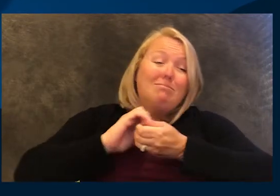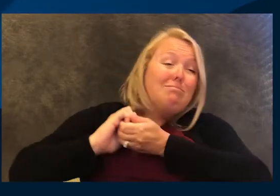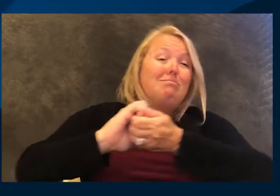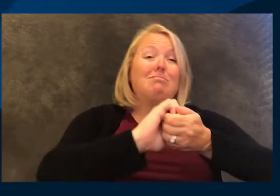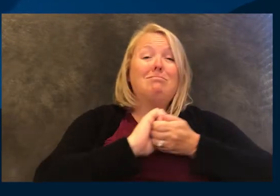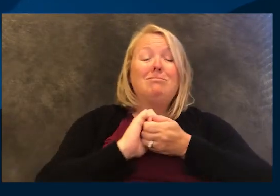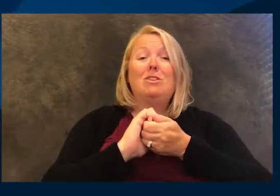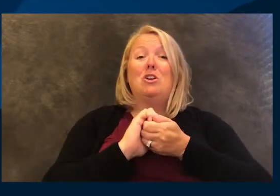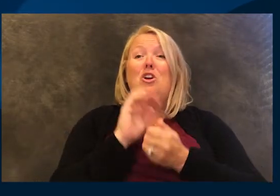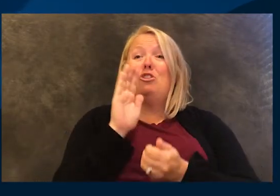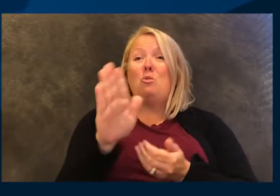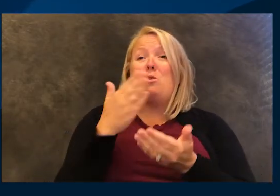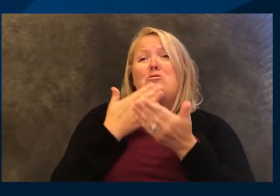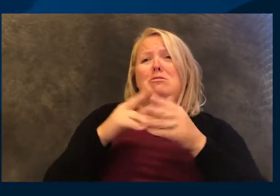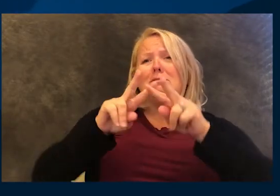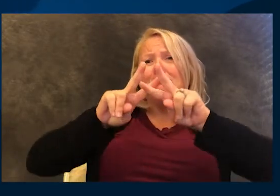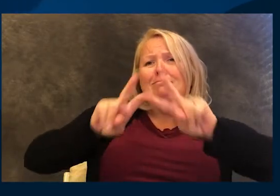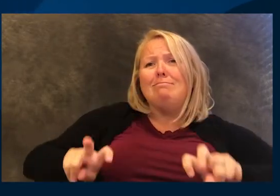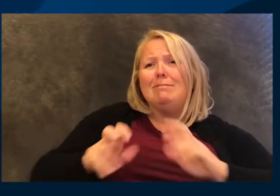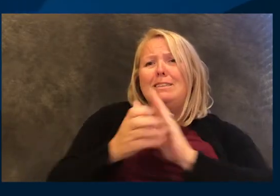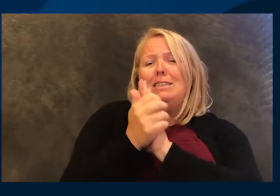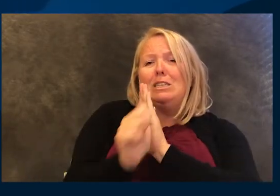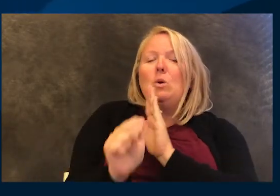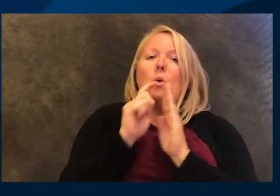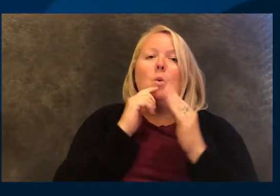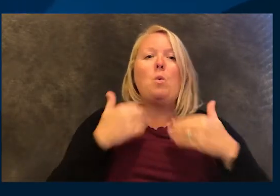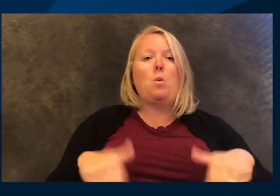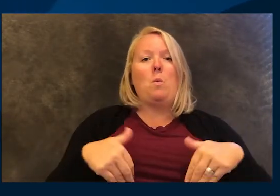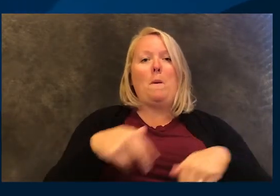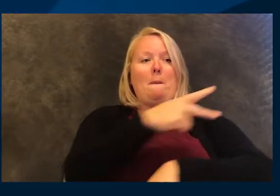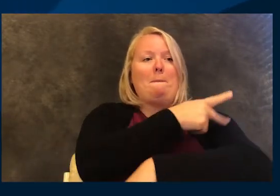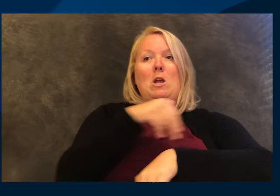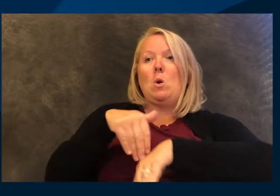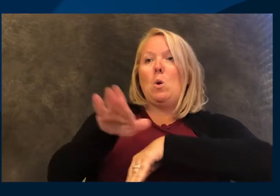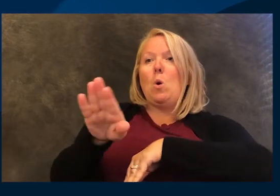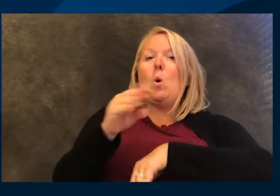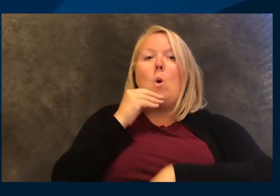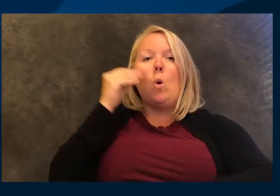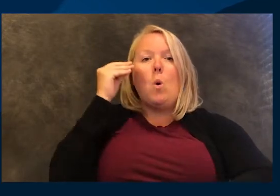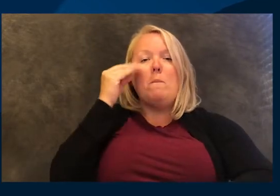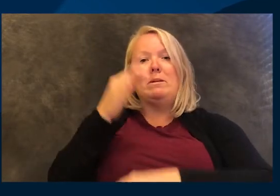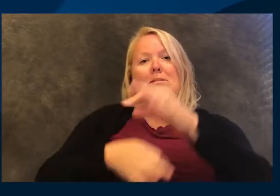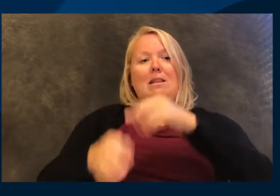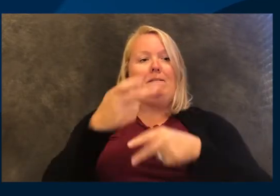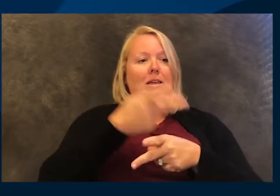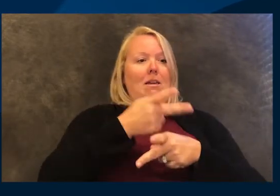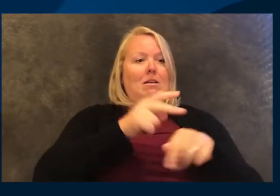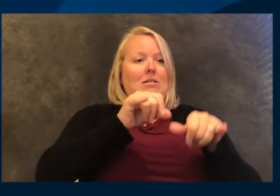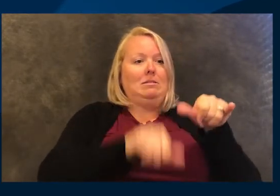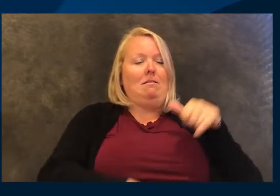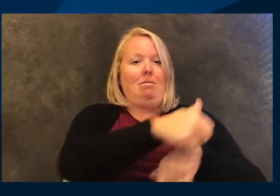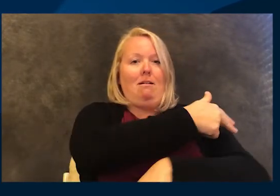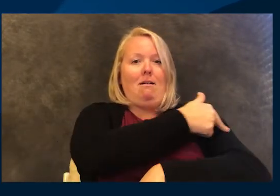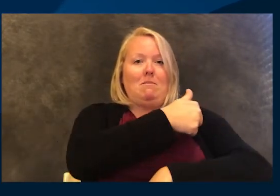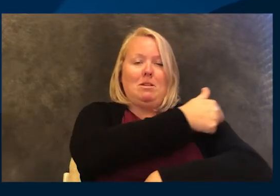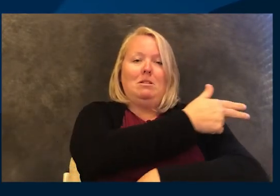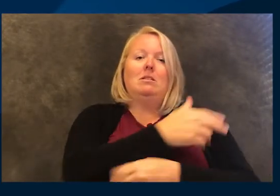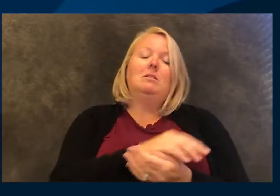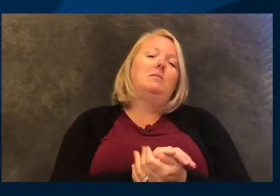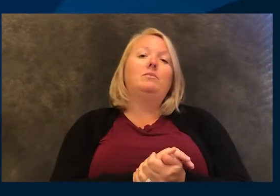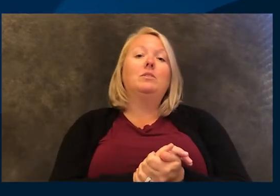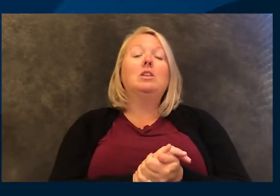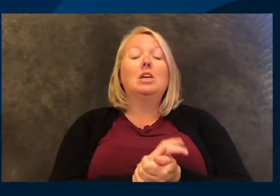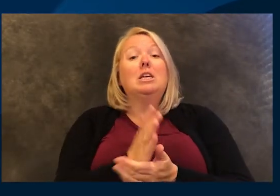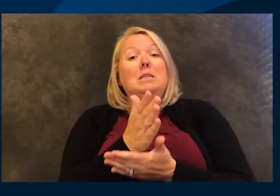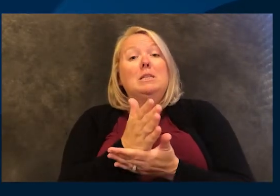fine assessment skills has allowed patients to be sent home versus cared in the hospital in some situations, and those that need to